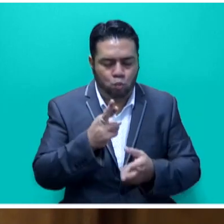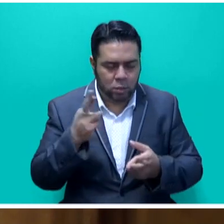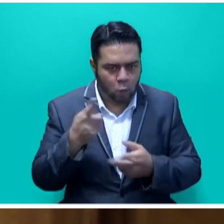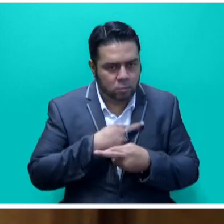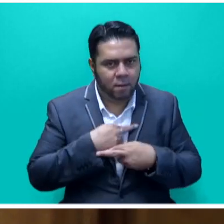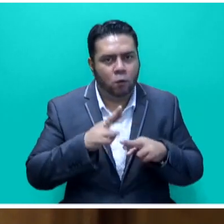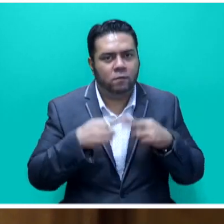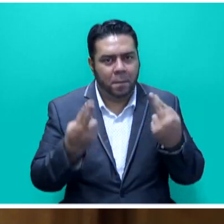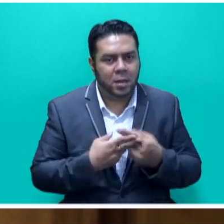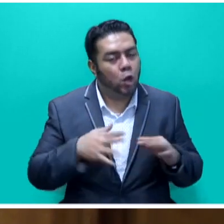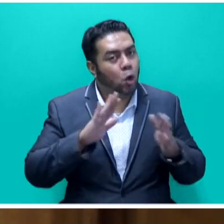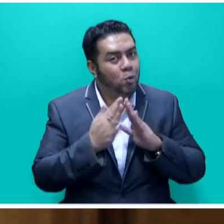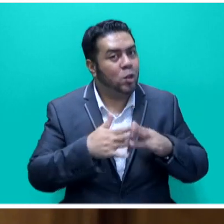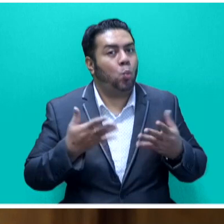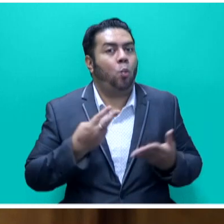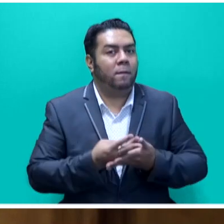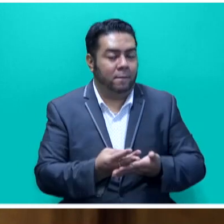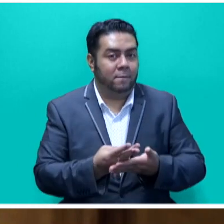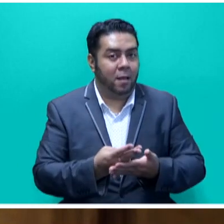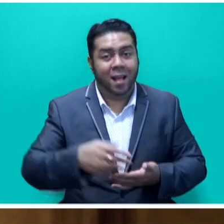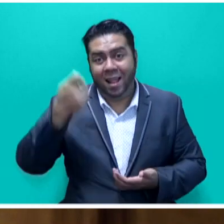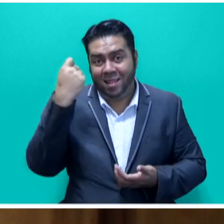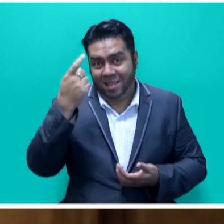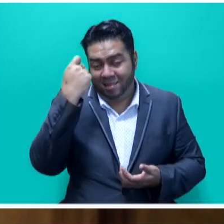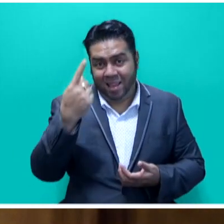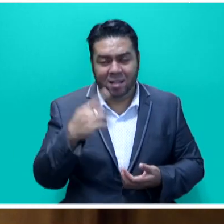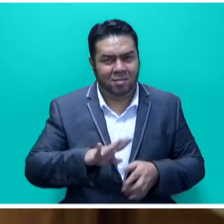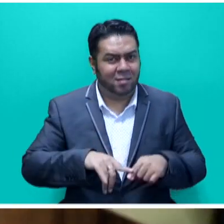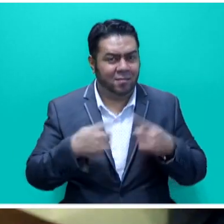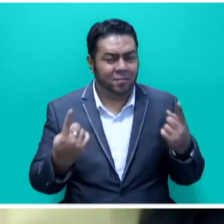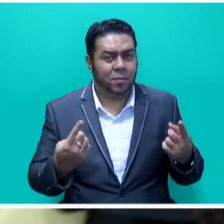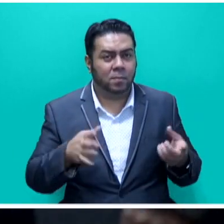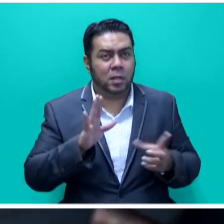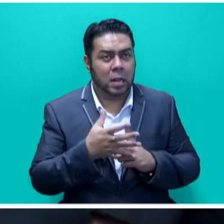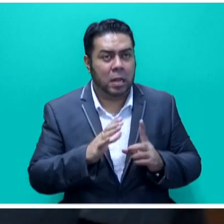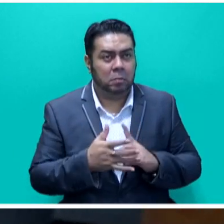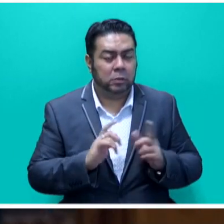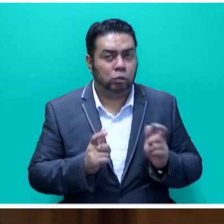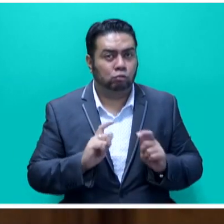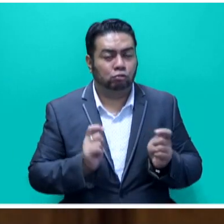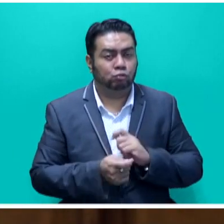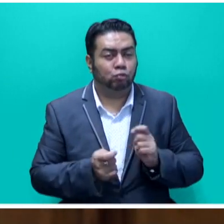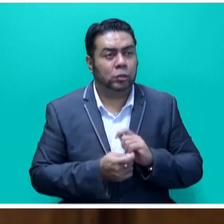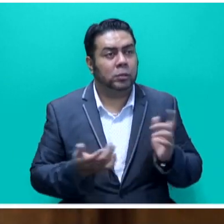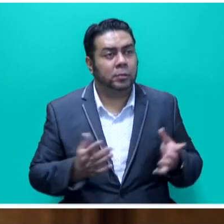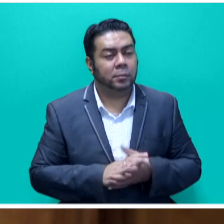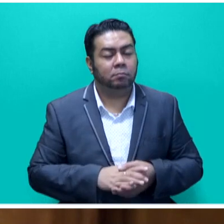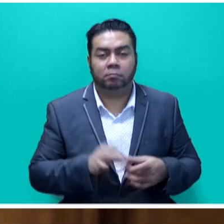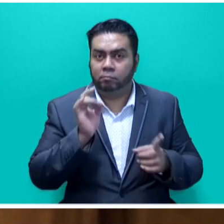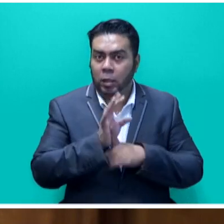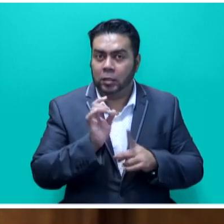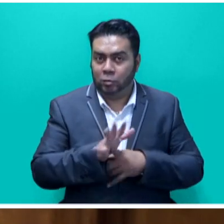and community welfare. Understanding the climate change impacts on men and women differently is therefore necessary